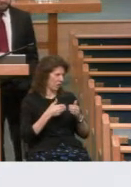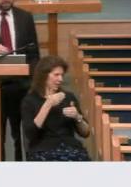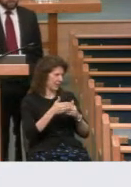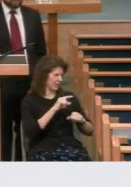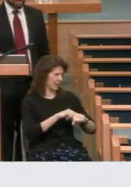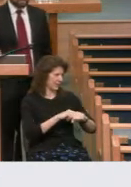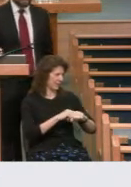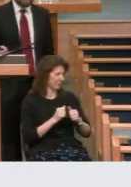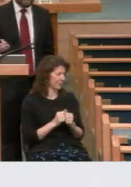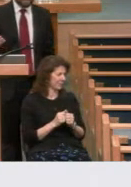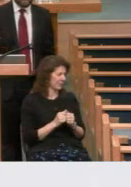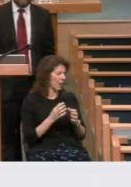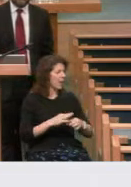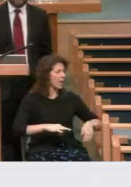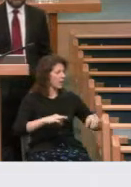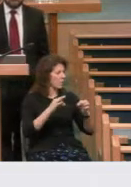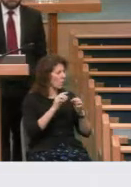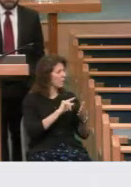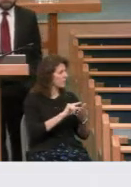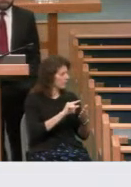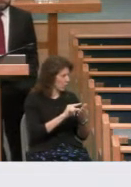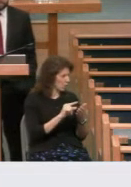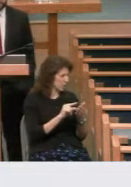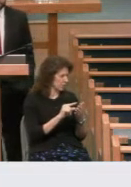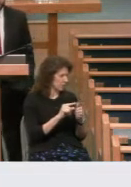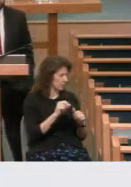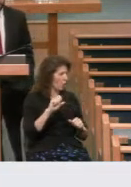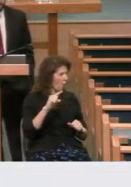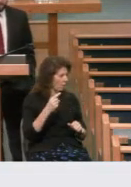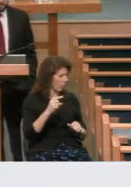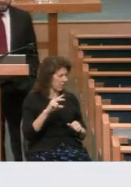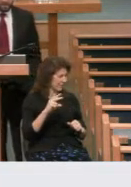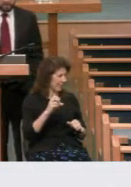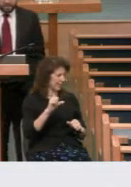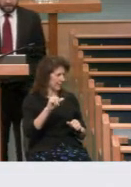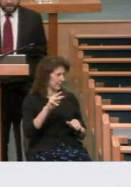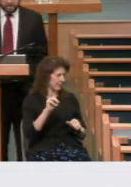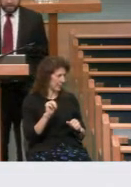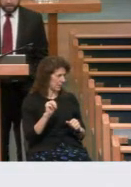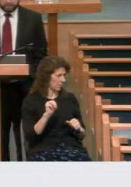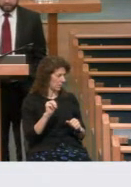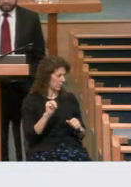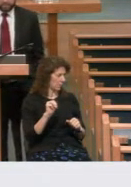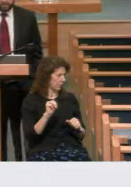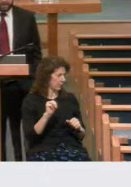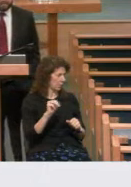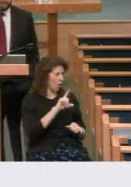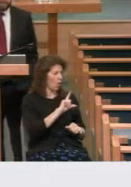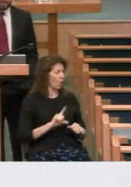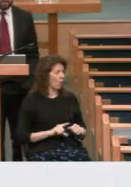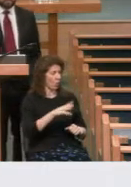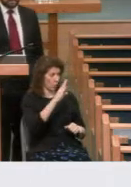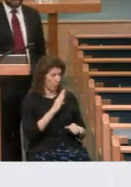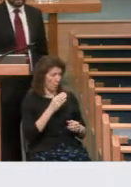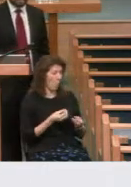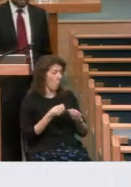So some important passages in this, in 1 and 2 Samuel. We see here, the Lord God of Israel, I brought